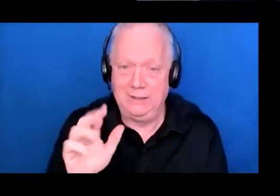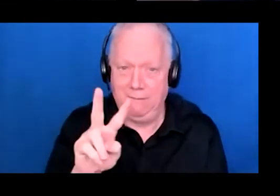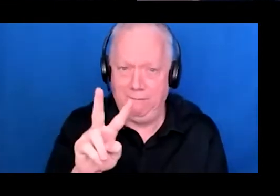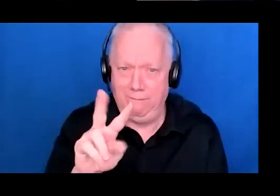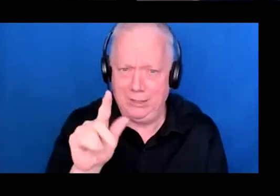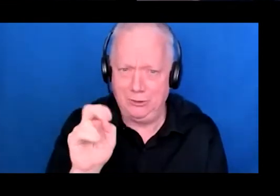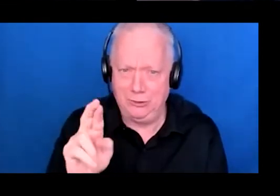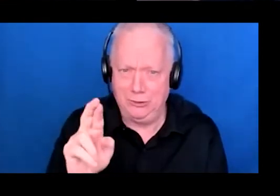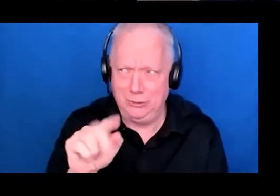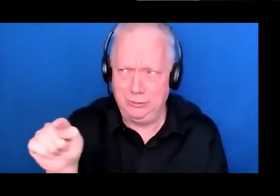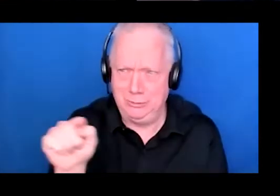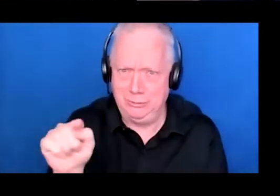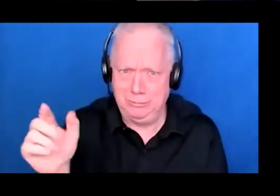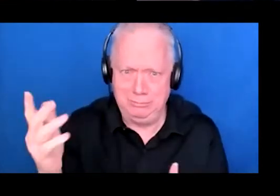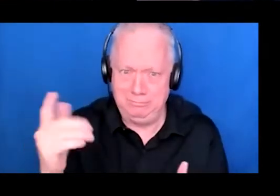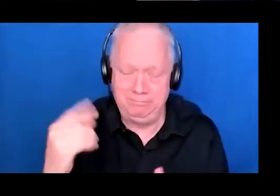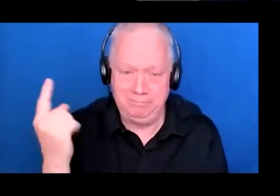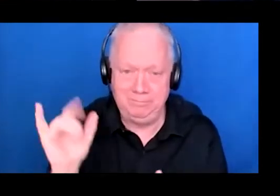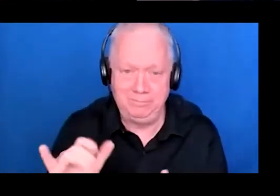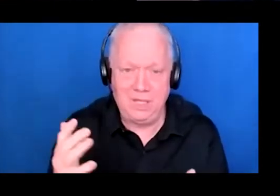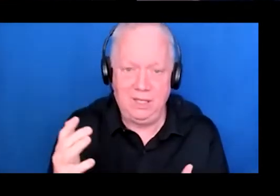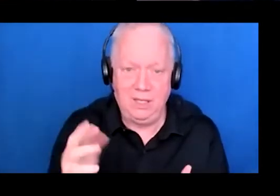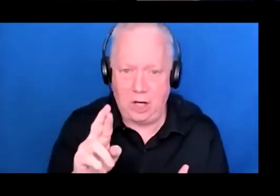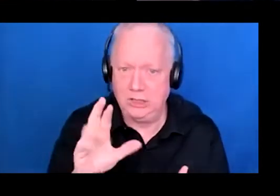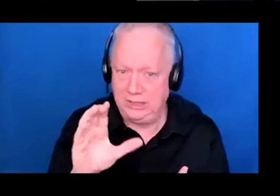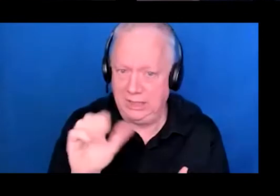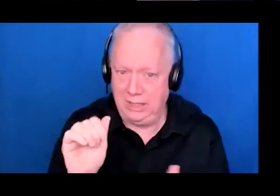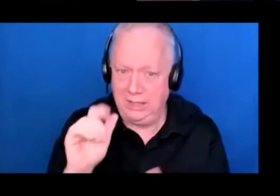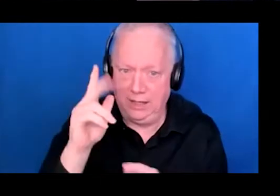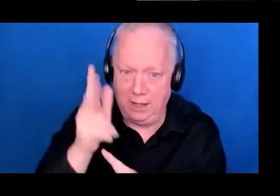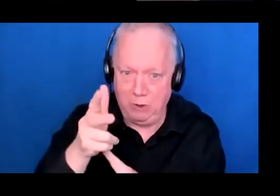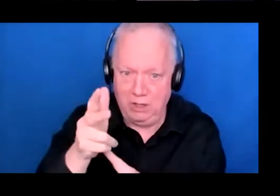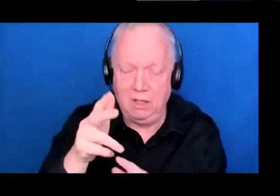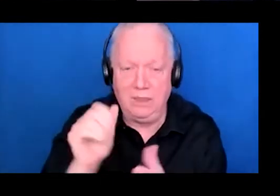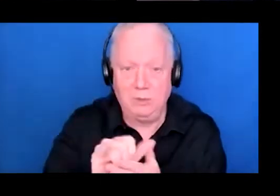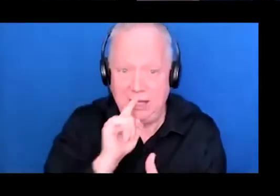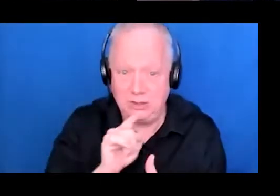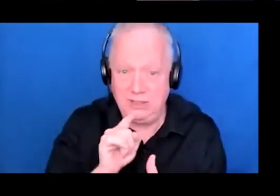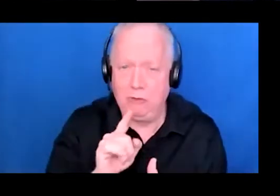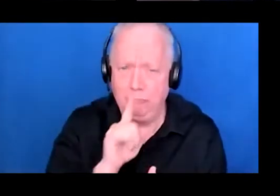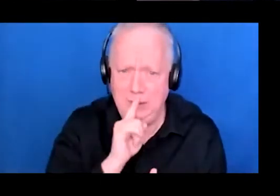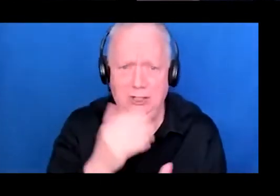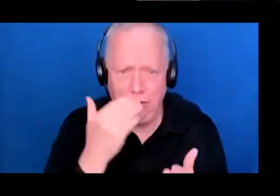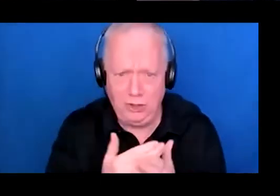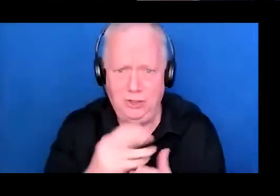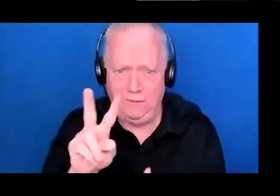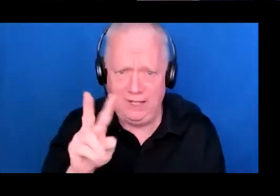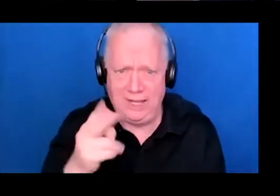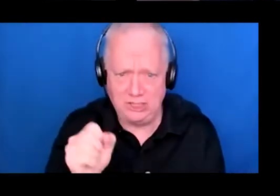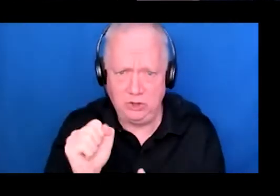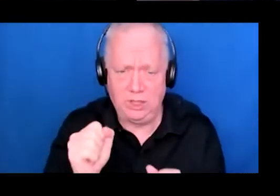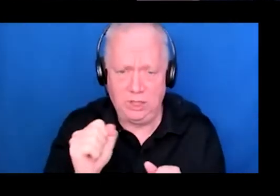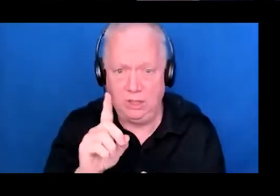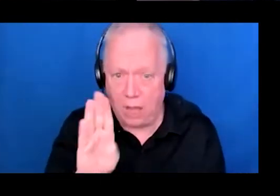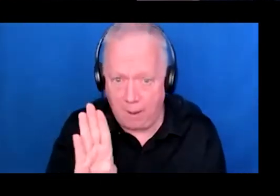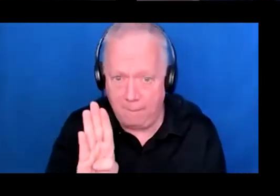RCA Victor or something like that, an RCA camera that was actually a really good VHS. You could dub with